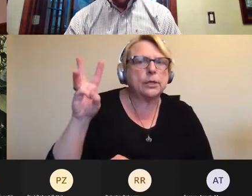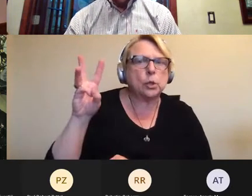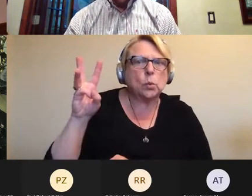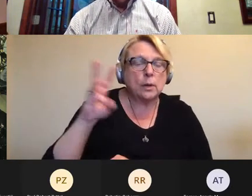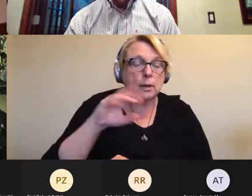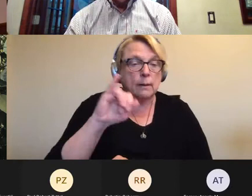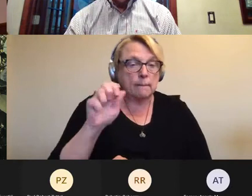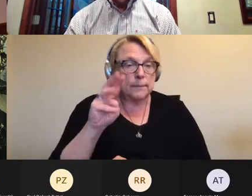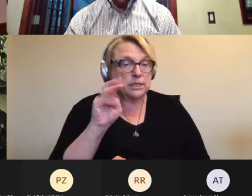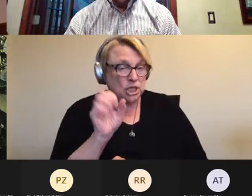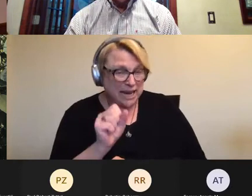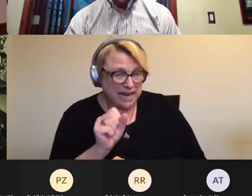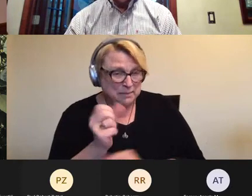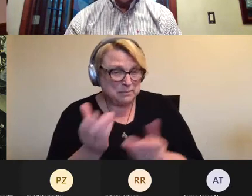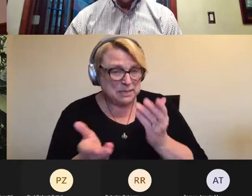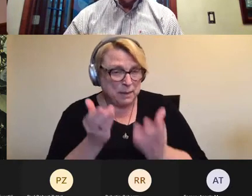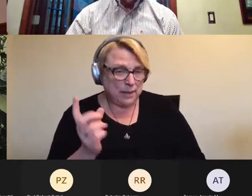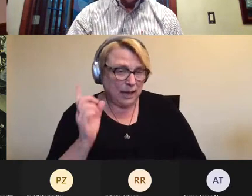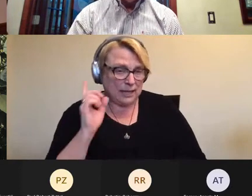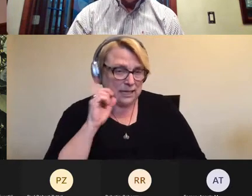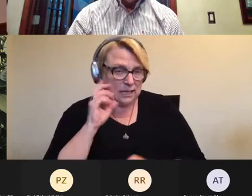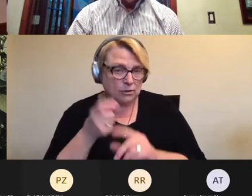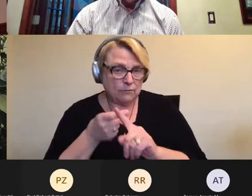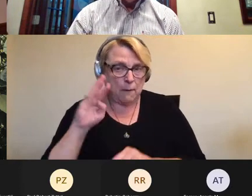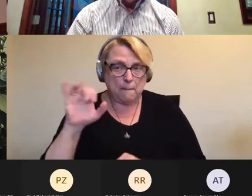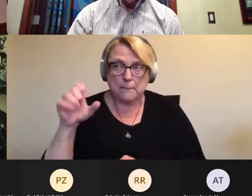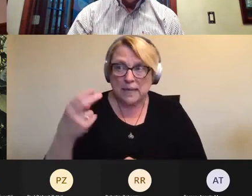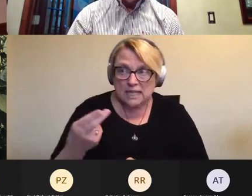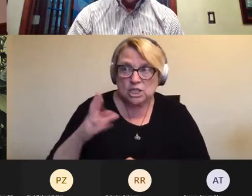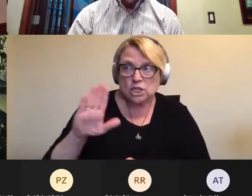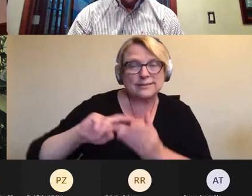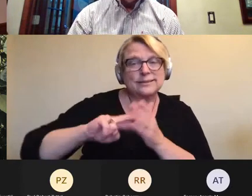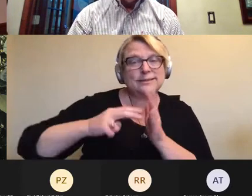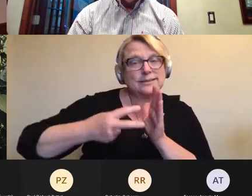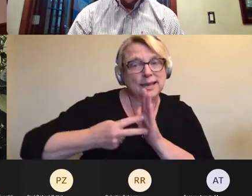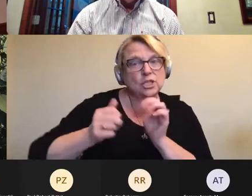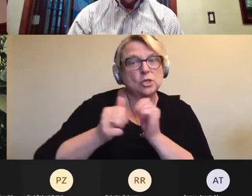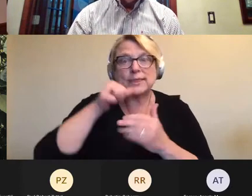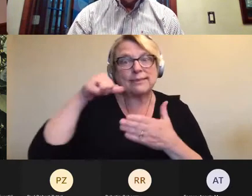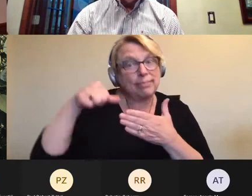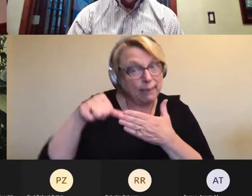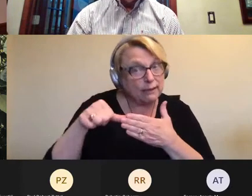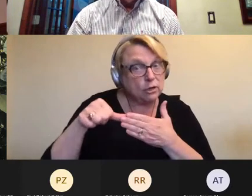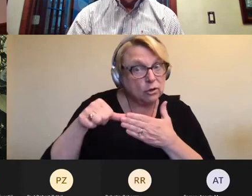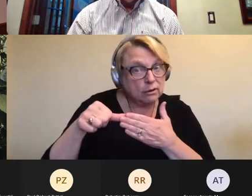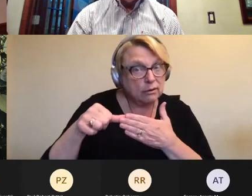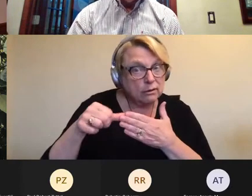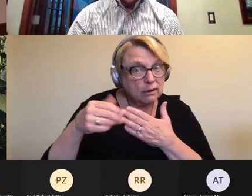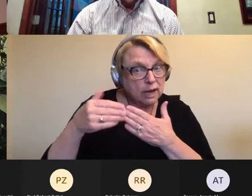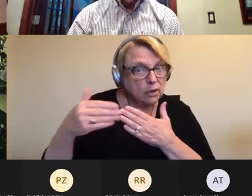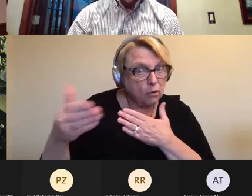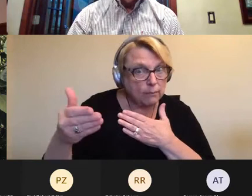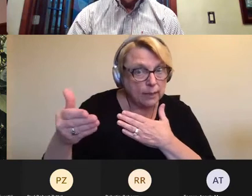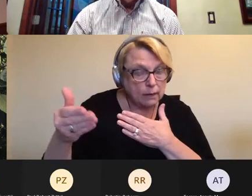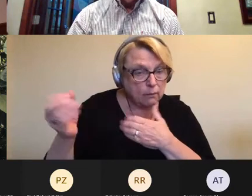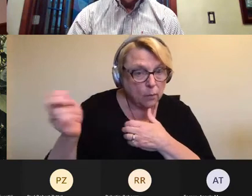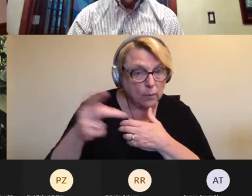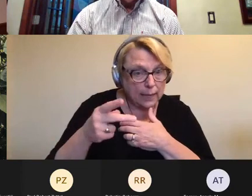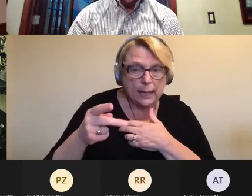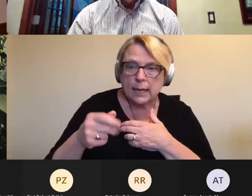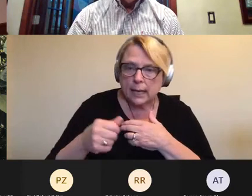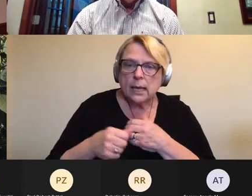from Mitch in terms of what his intentions were with the letter, and then we can go from there, if that's okay with you. Sure. I